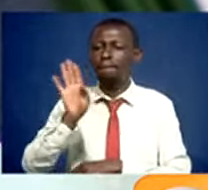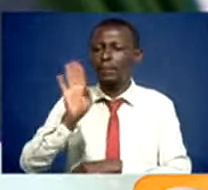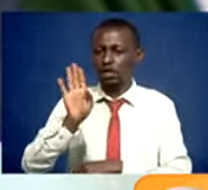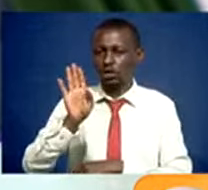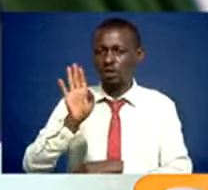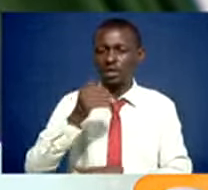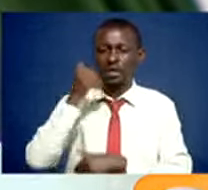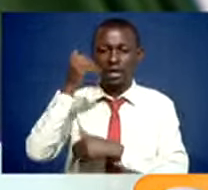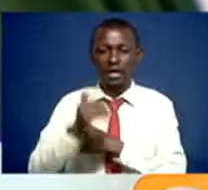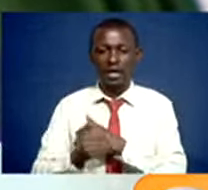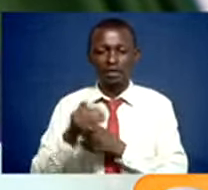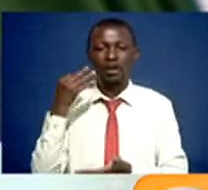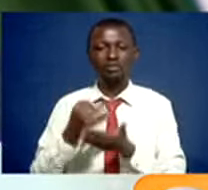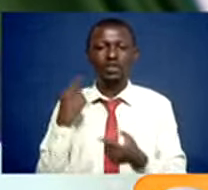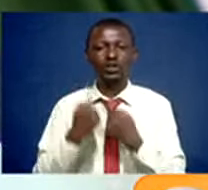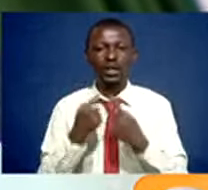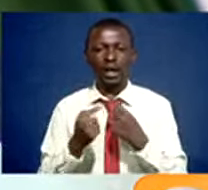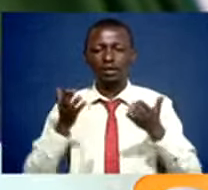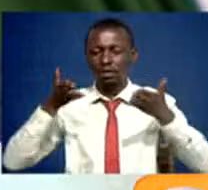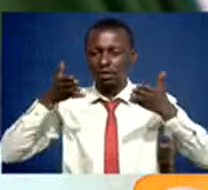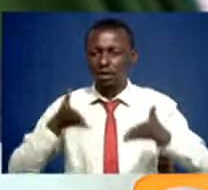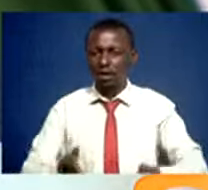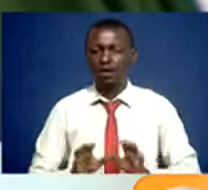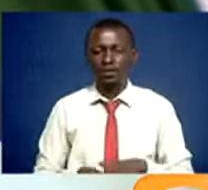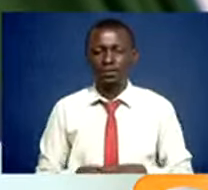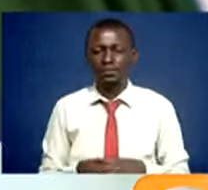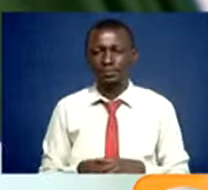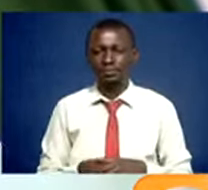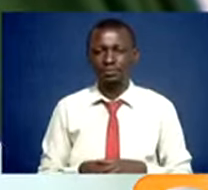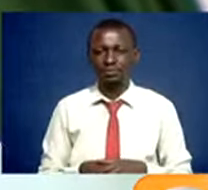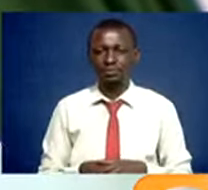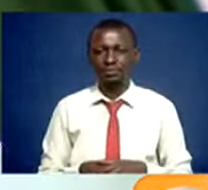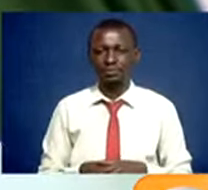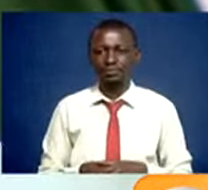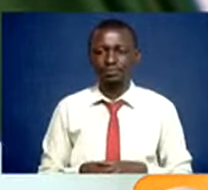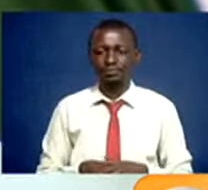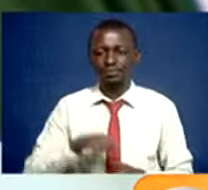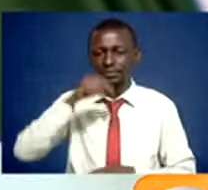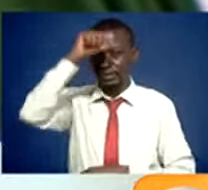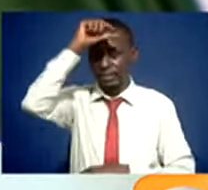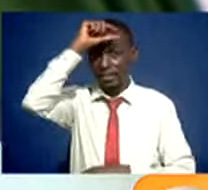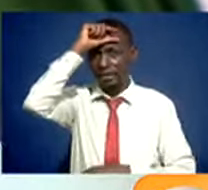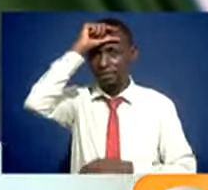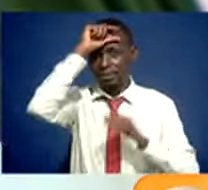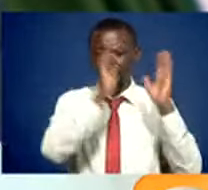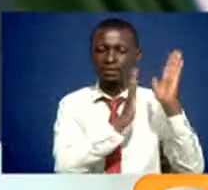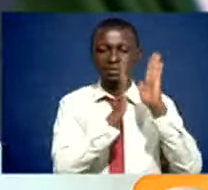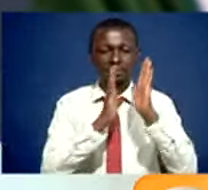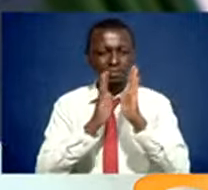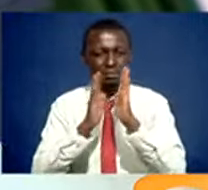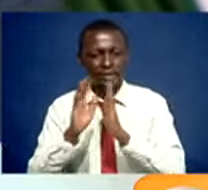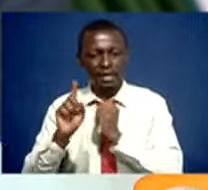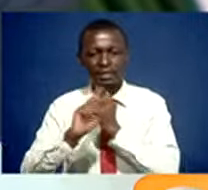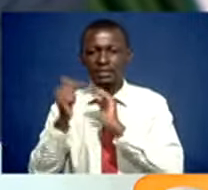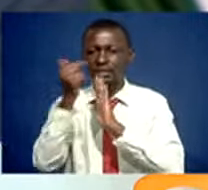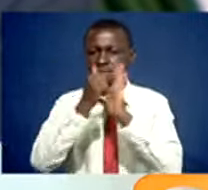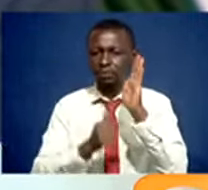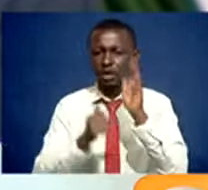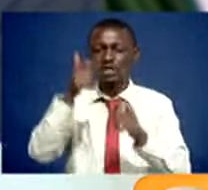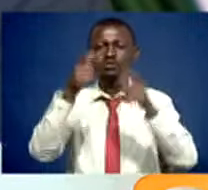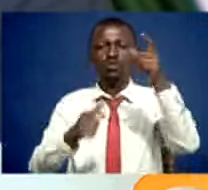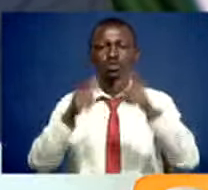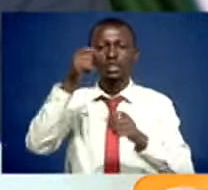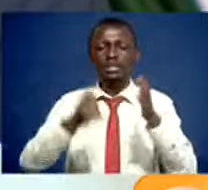the end of this financial year. The government's six-point plan for the dairy industry